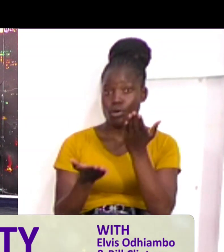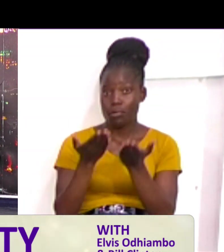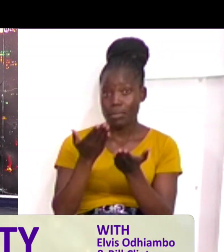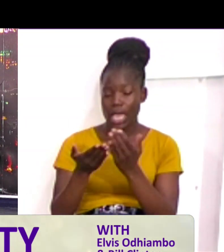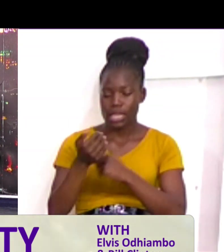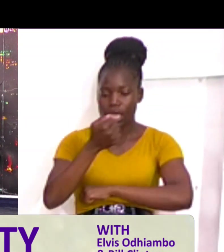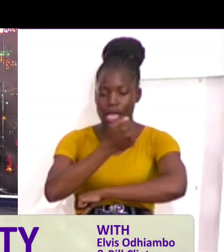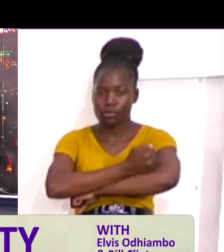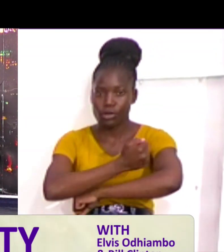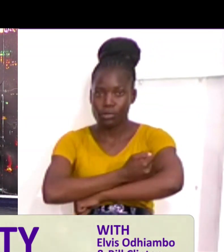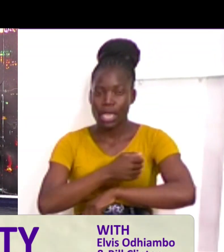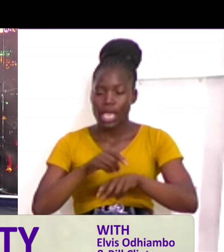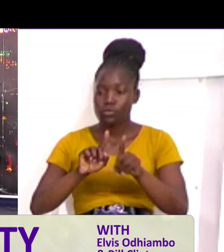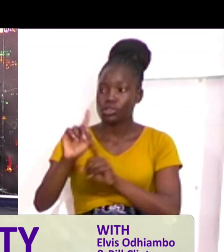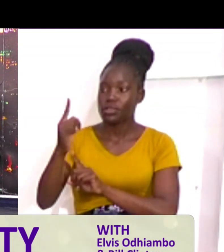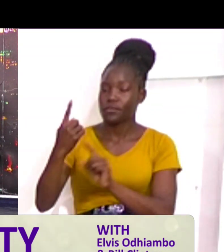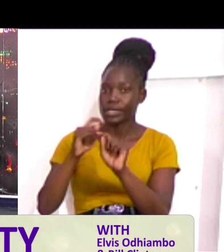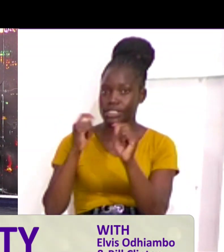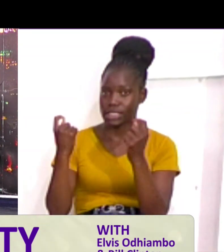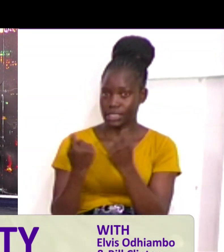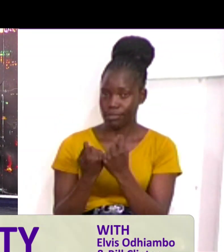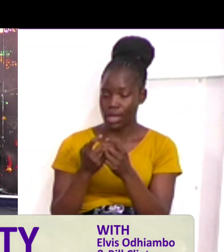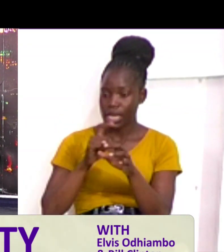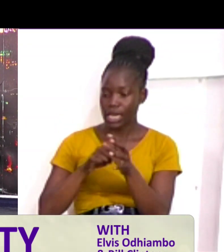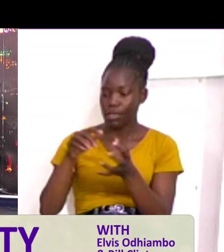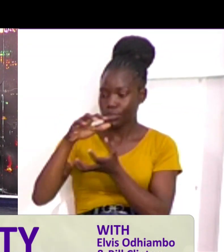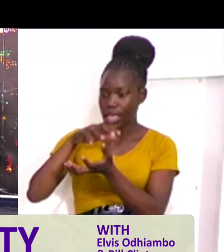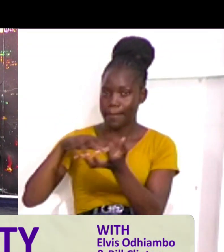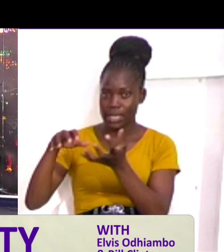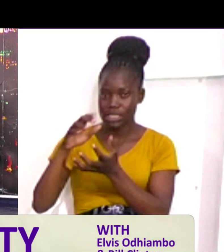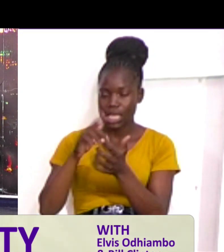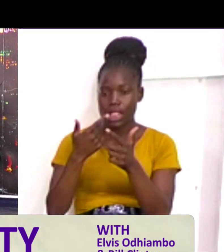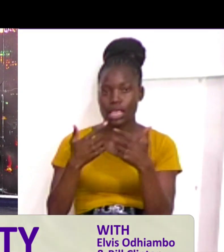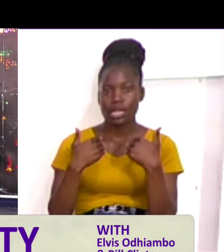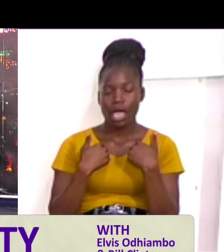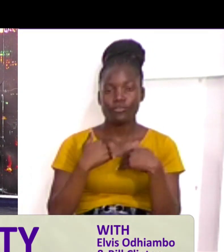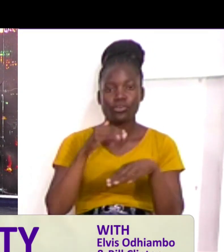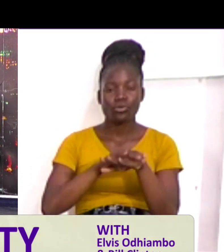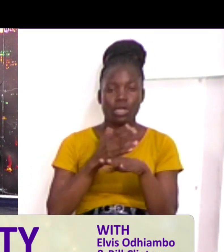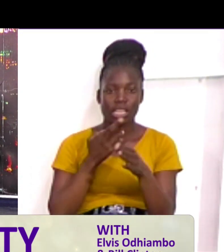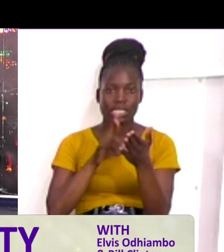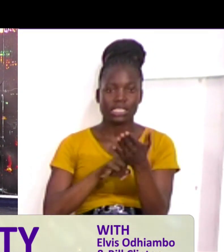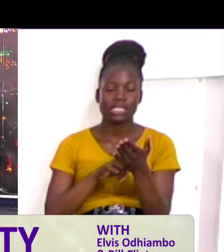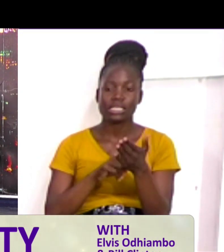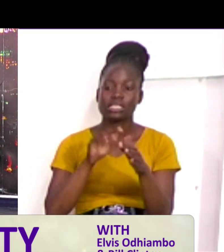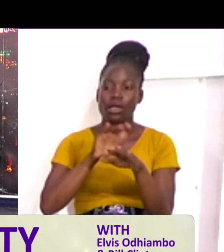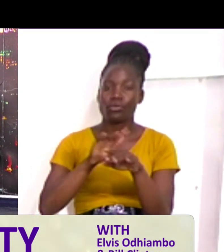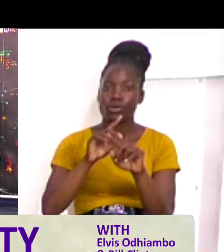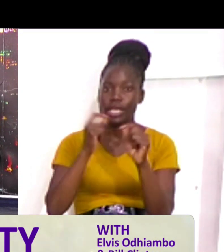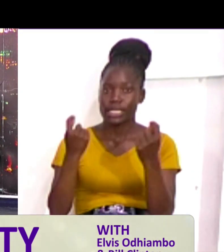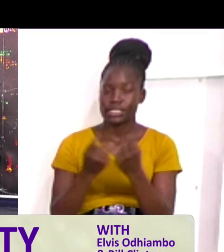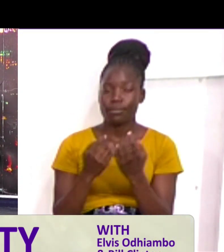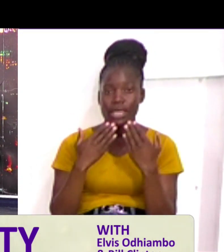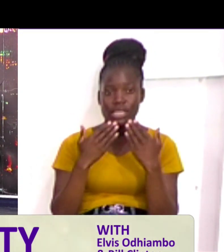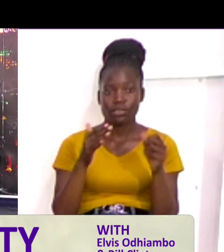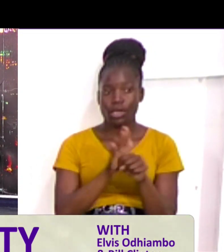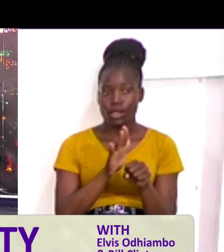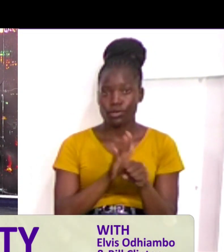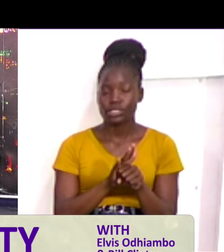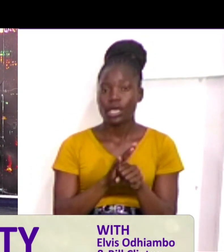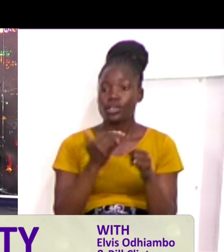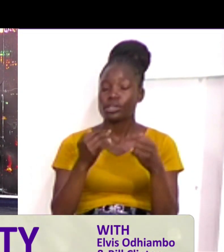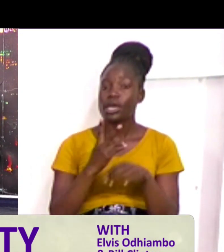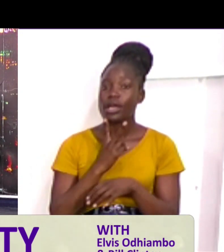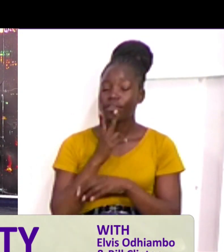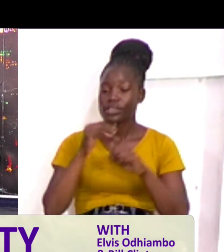academy and the first team, when they mix, they bring good results. They are a good team to play. All right, thank you so much. Overall good,